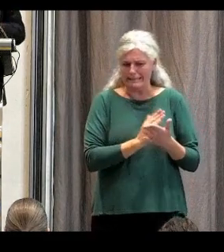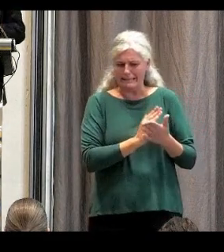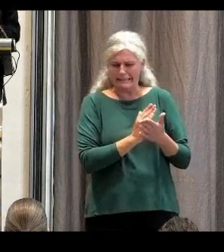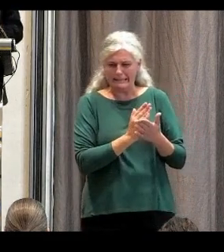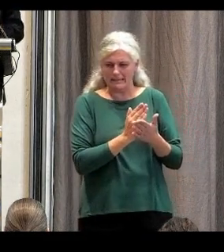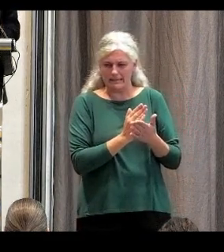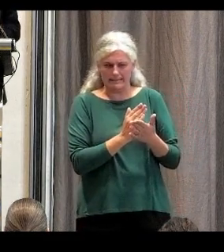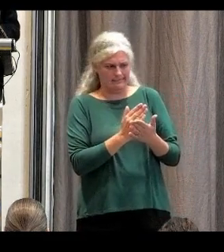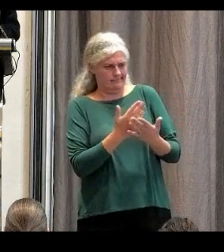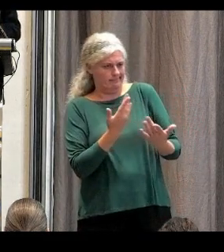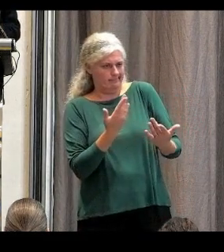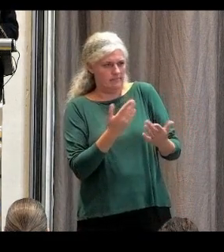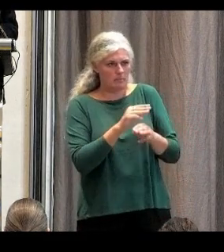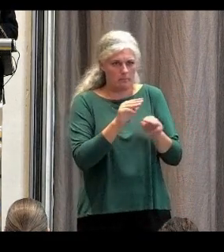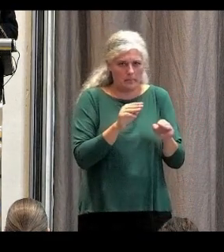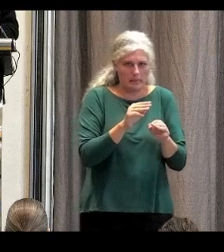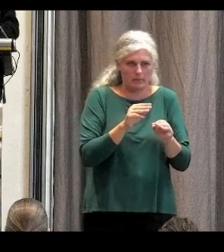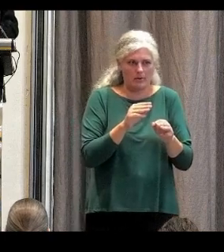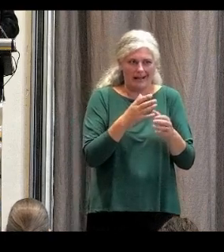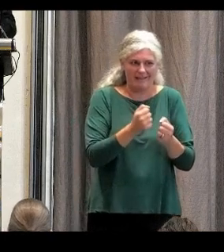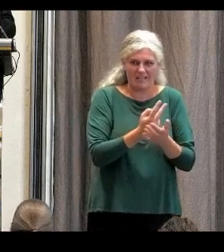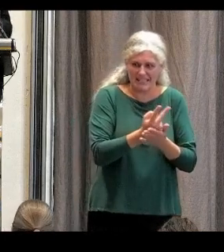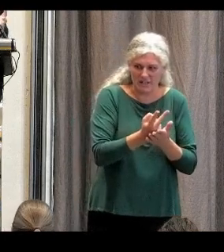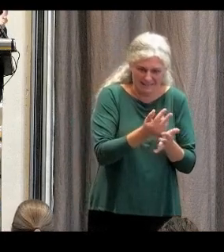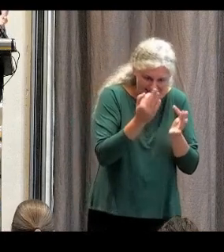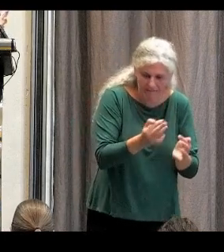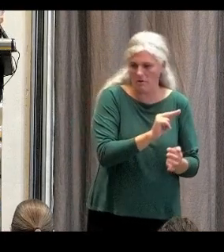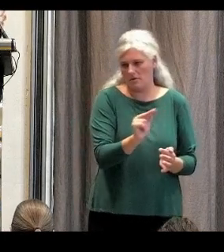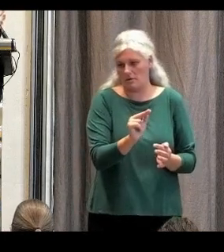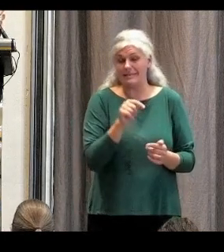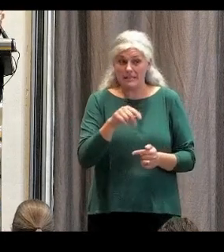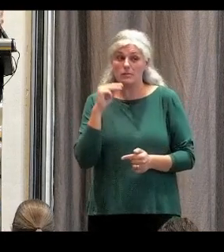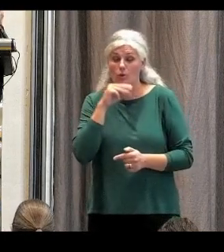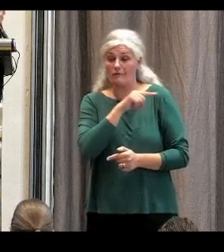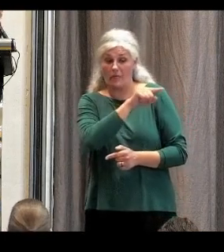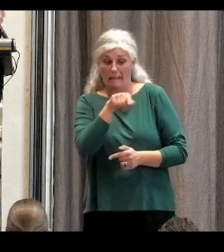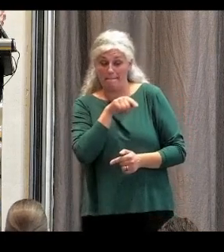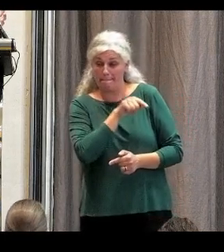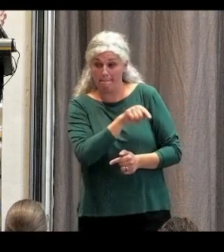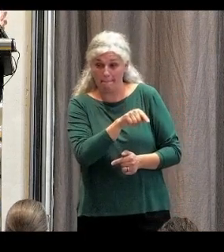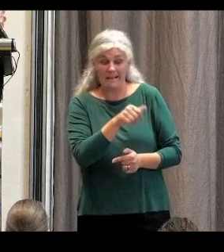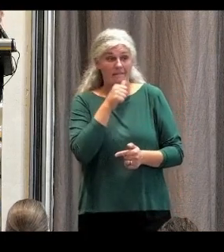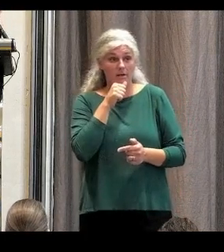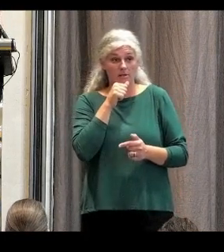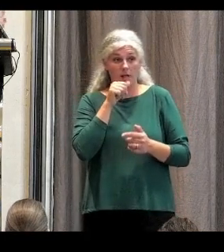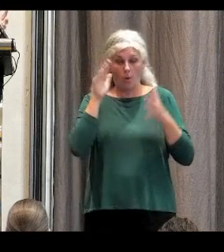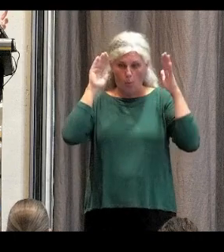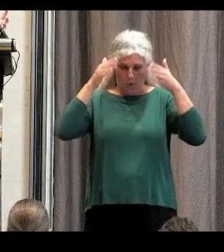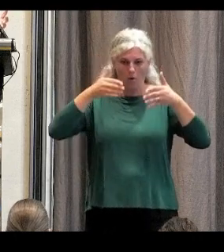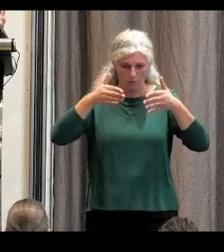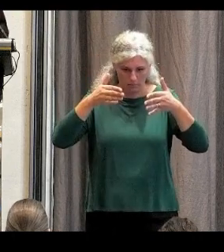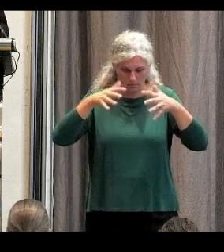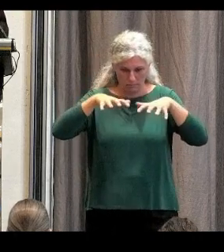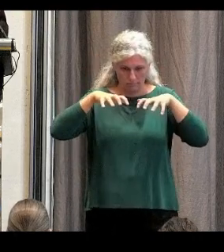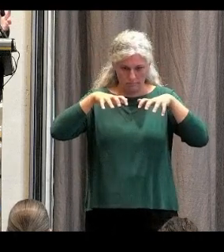uncertainty as to whether people have had a seizure, which is why it's really important that people with their first blackout, their first possible